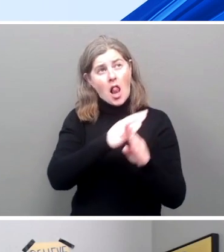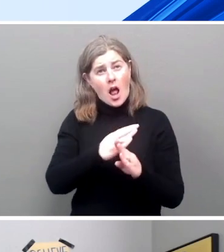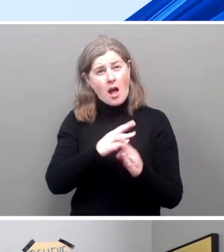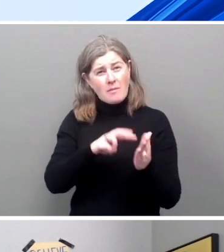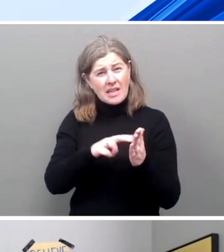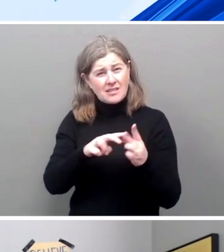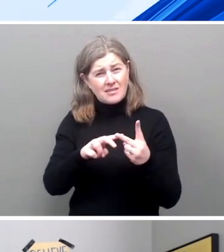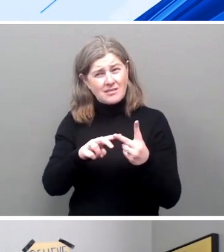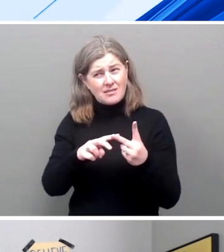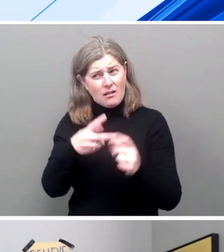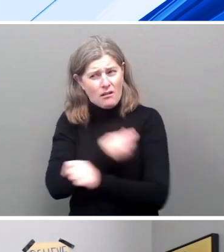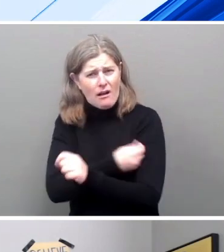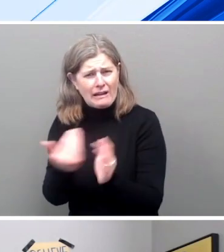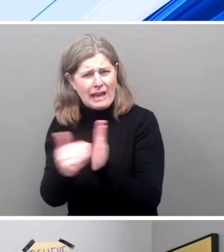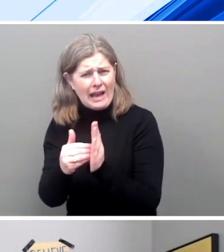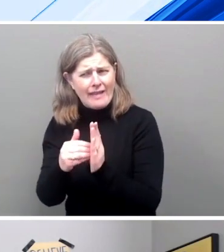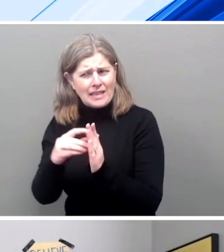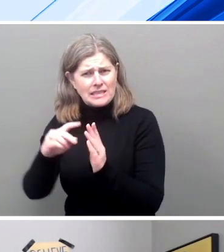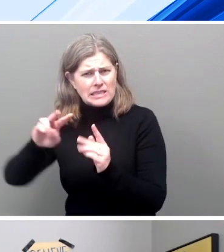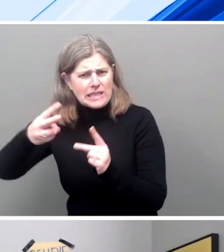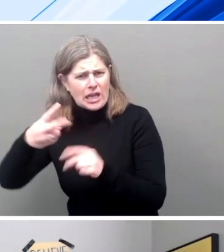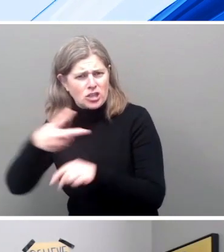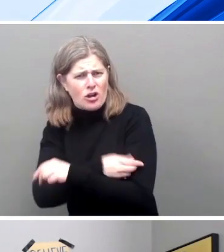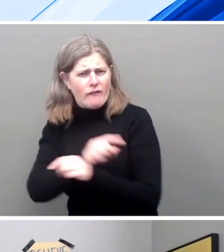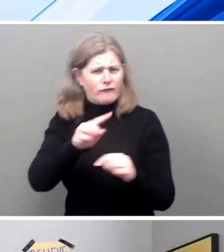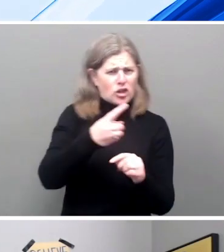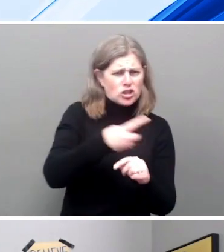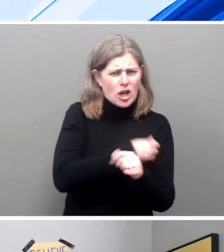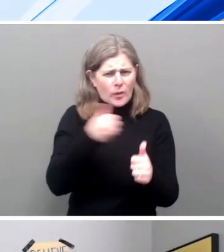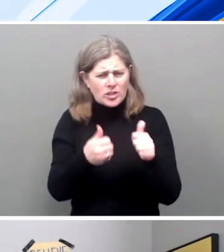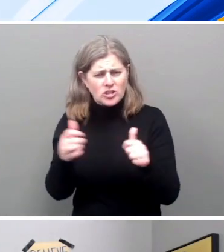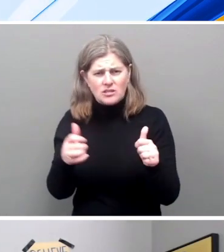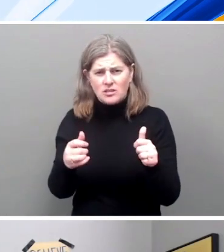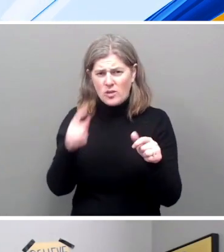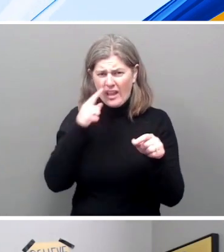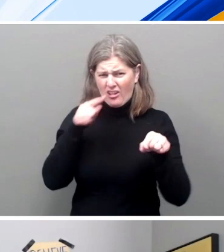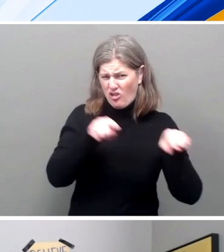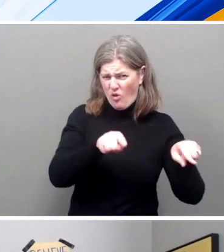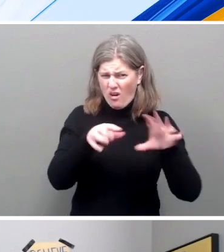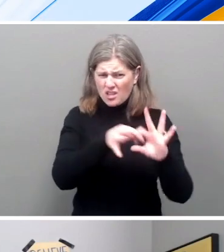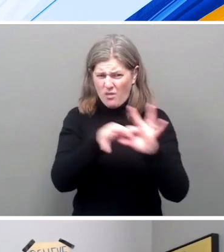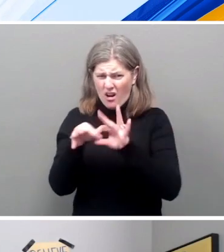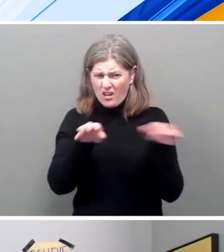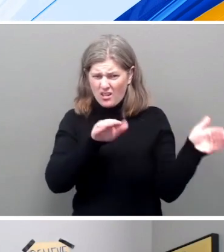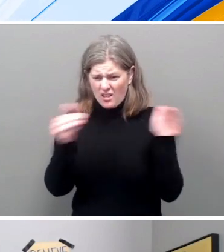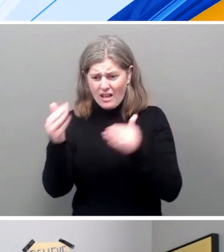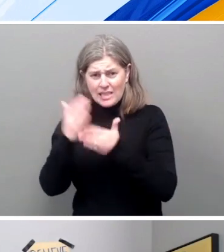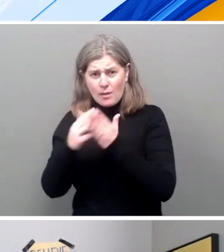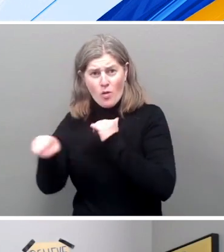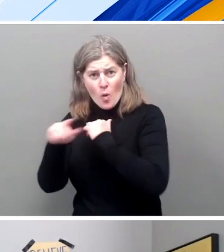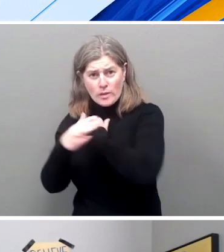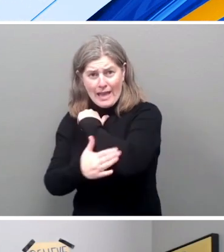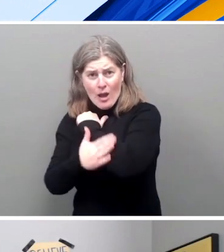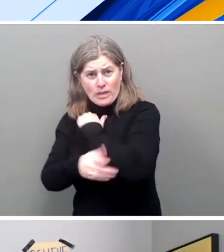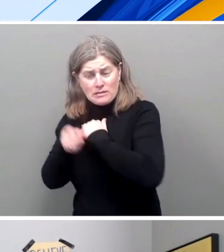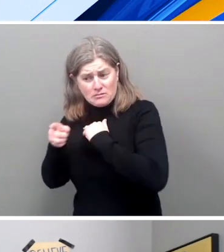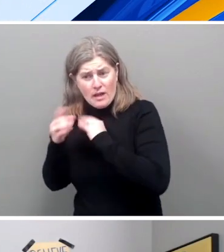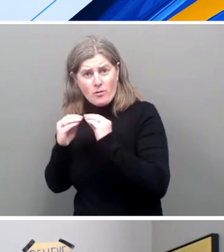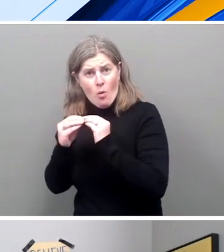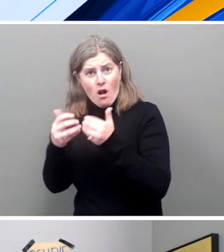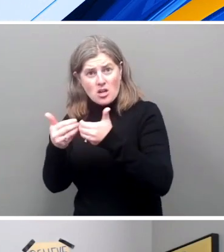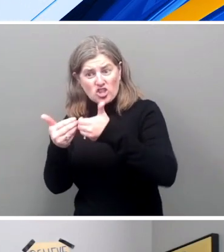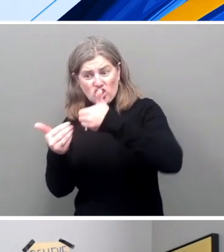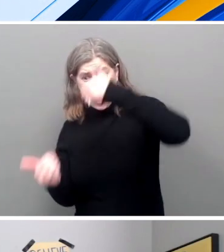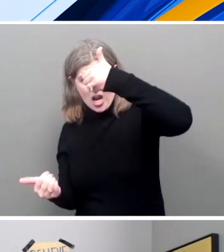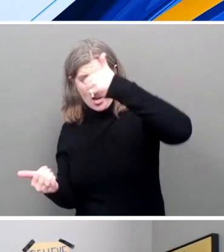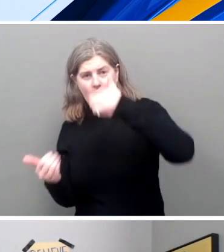And then my second question was, do you think there's a correspondence between some of these counties that have a big gap between the first